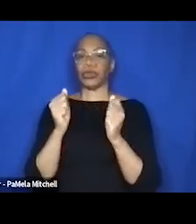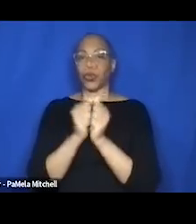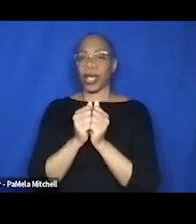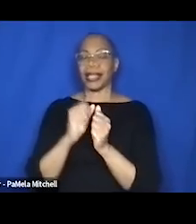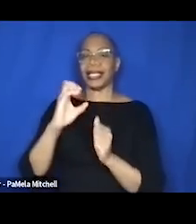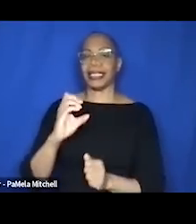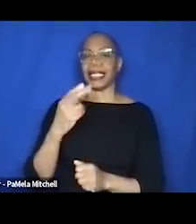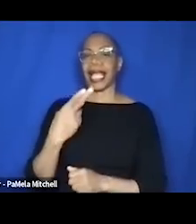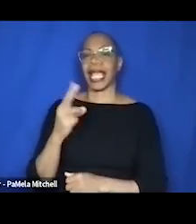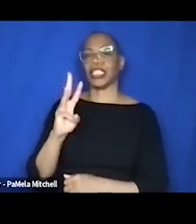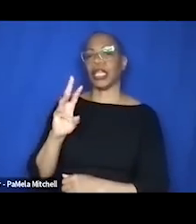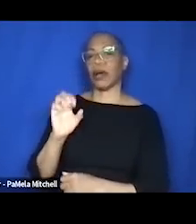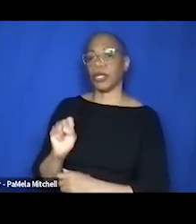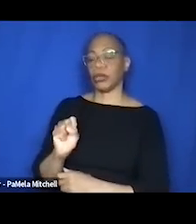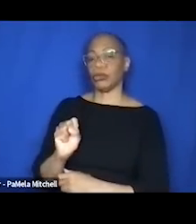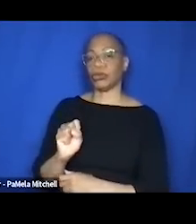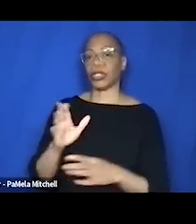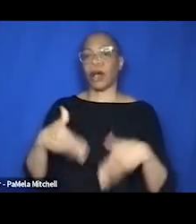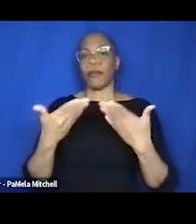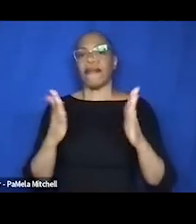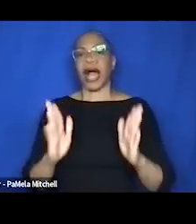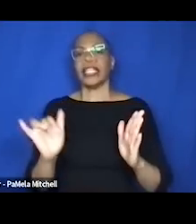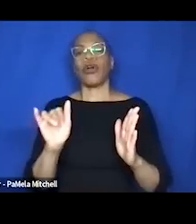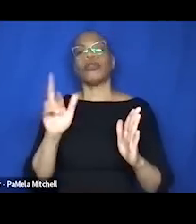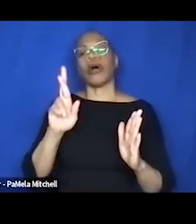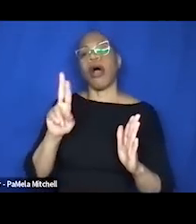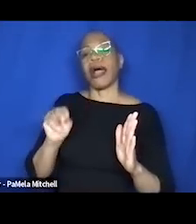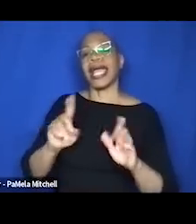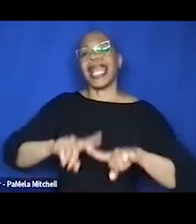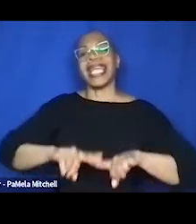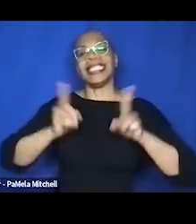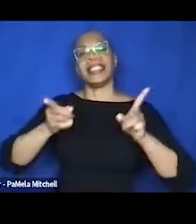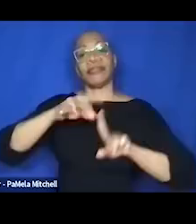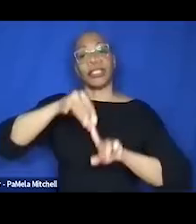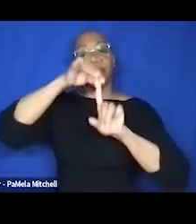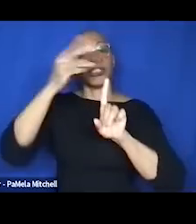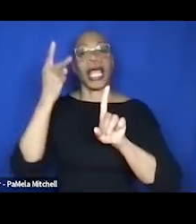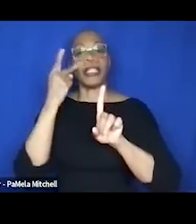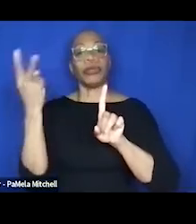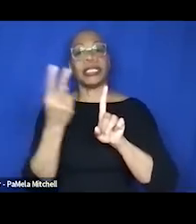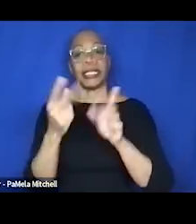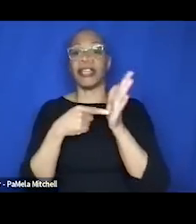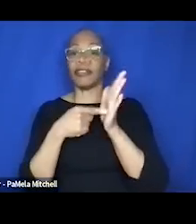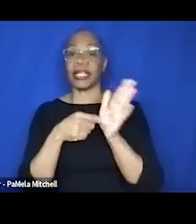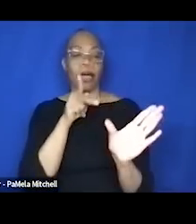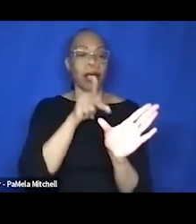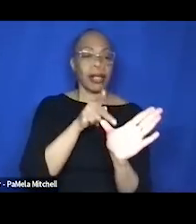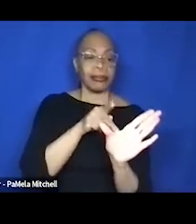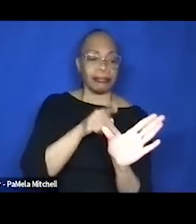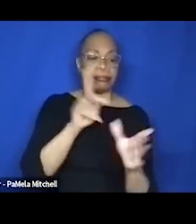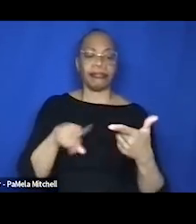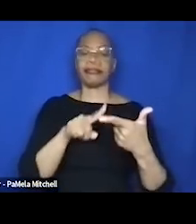provider, and then an RN. And then we have just different specialties, as you see with the psychiatrists,